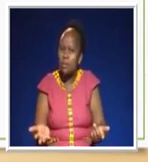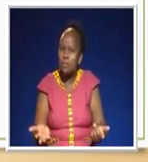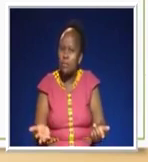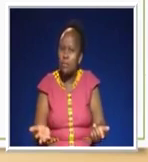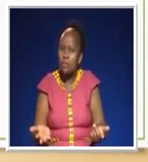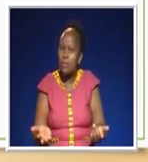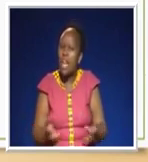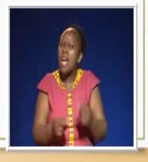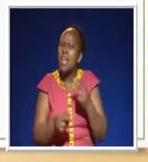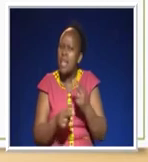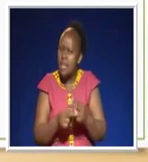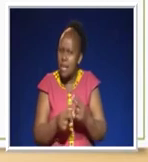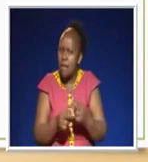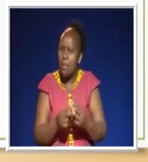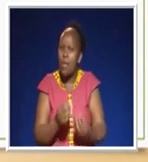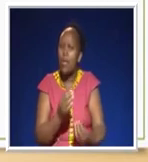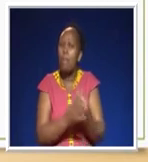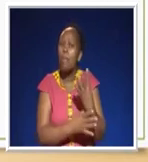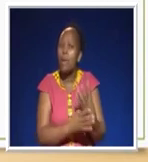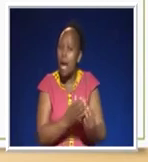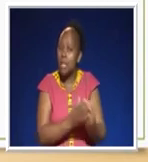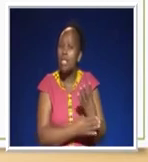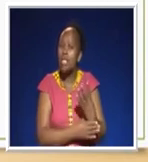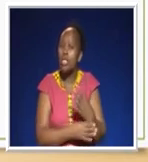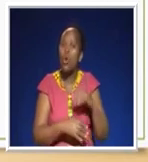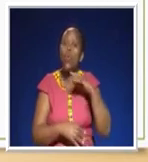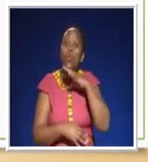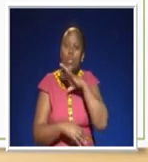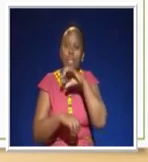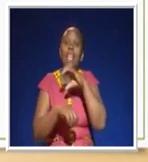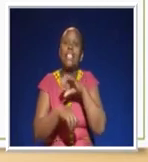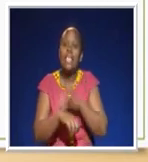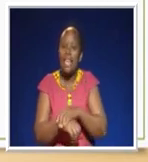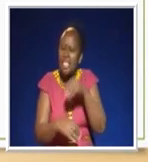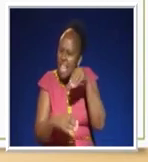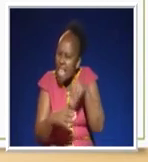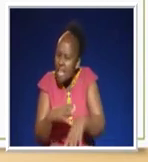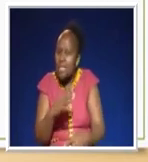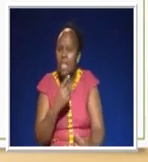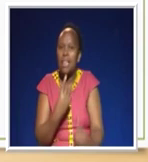Can you name the plant wastes found in the kitchen?